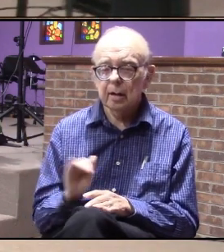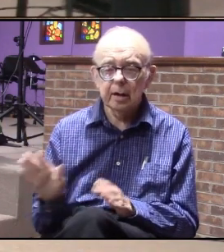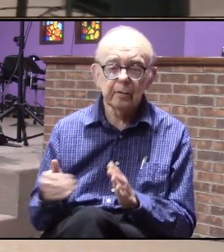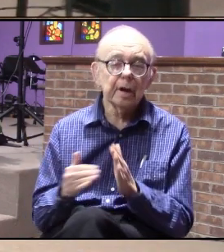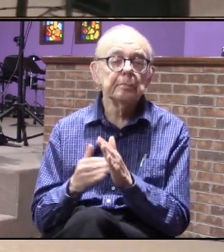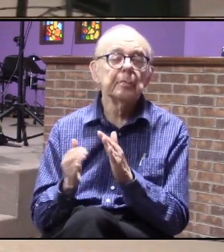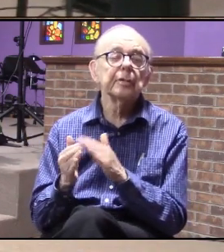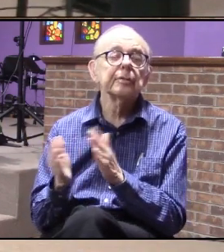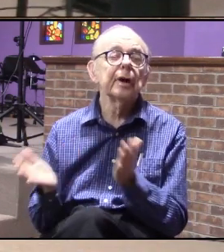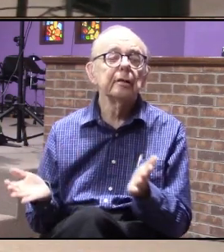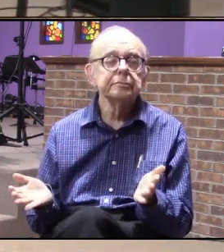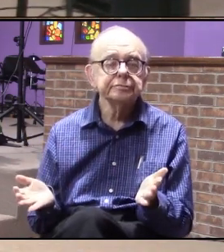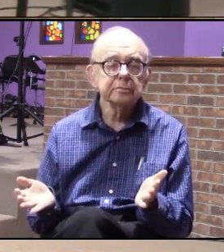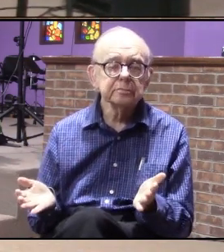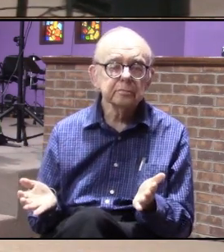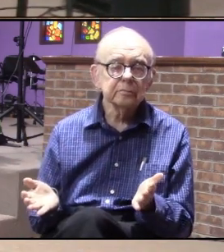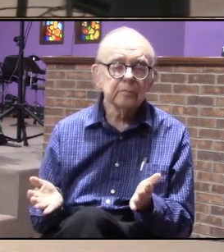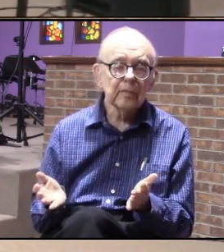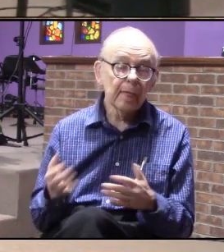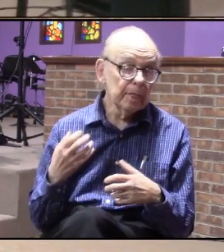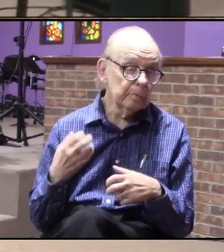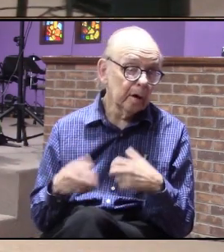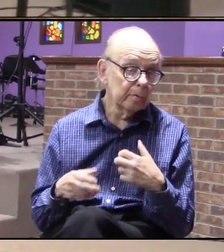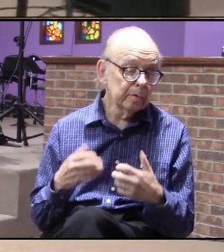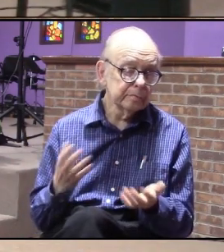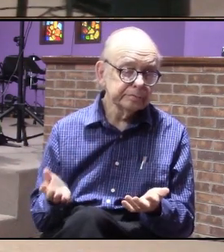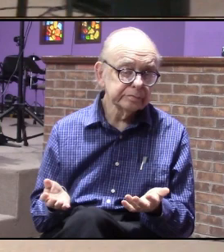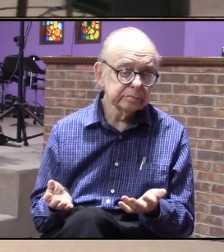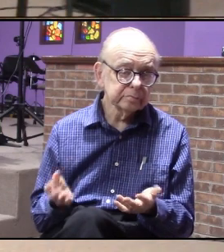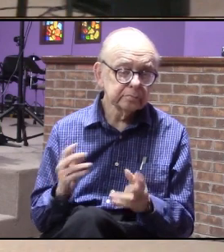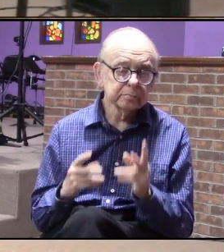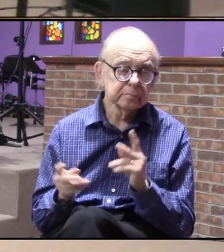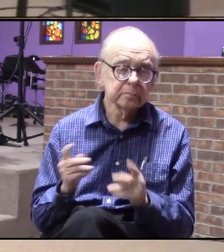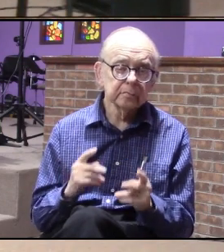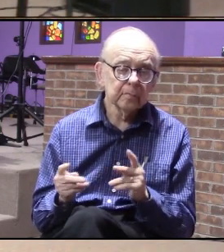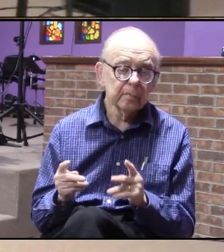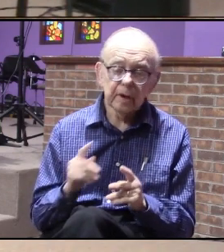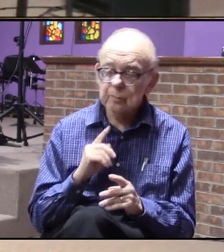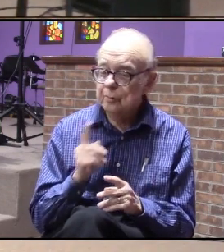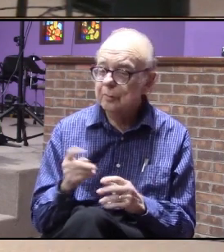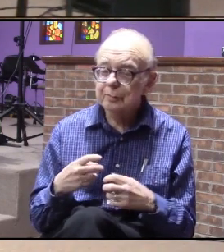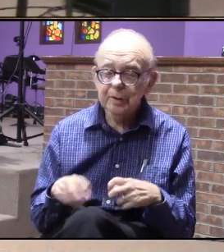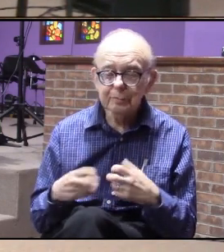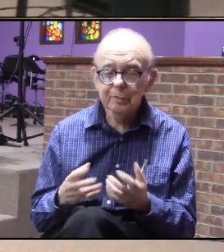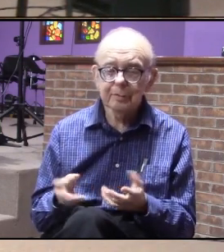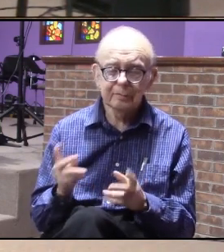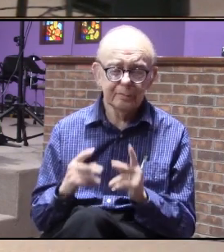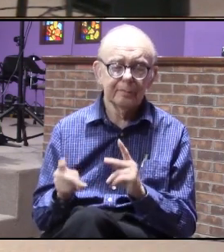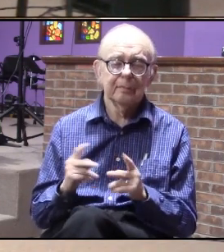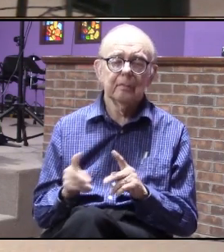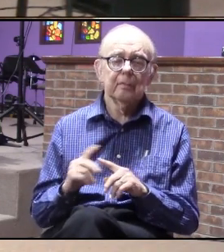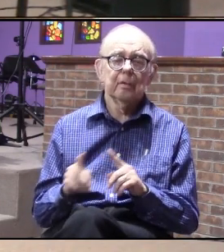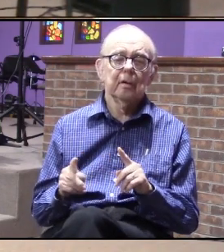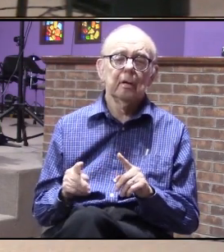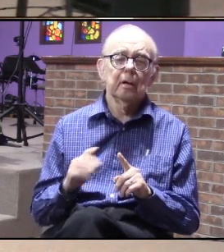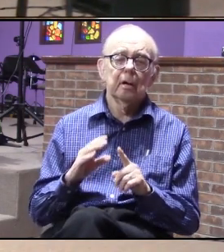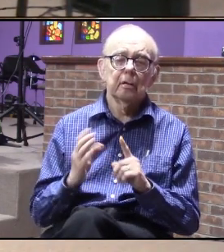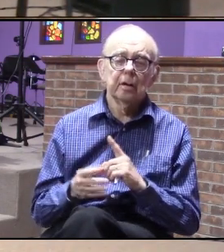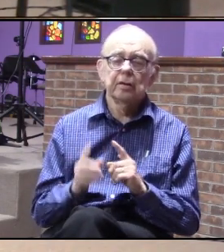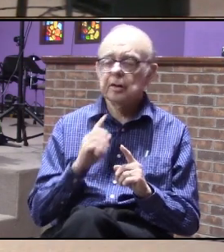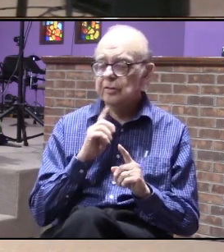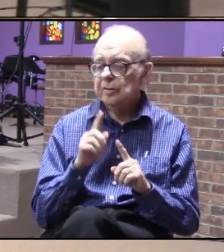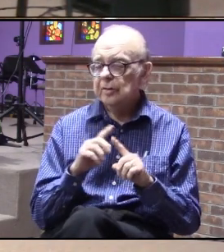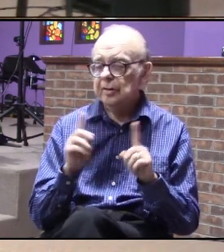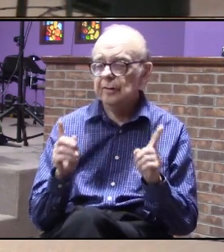Middletown. And the problem is, people are people, but culture is